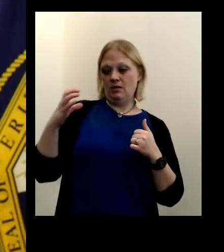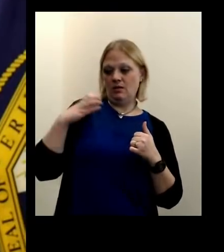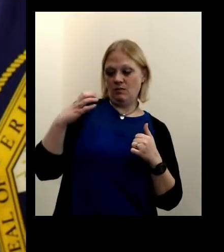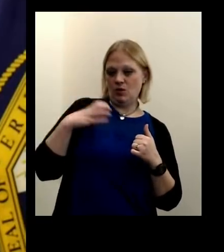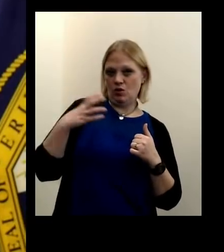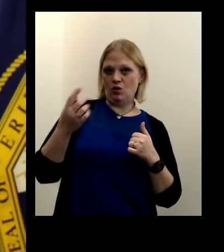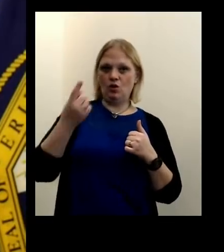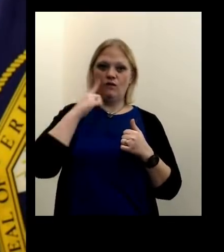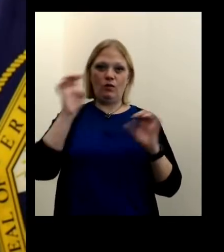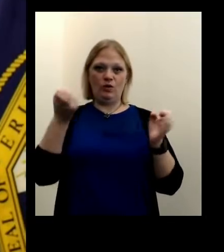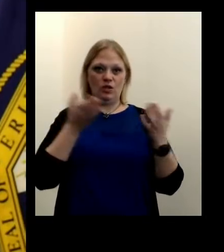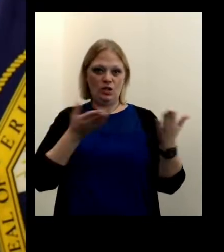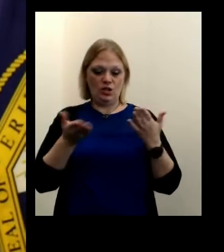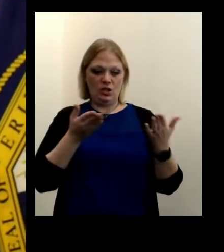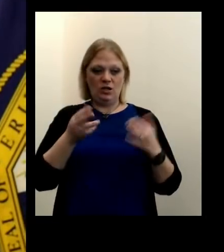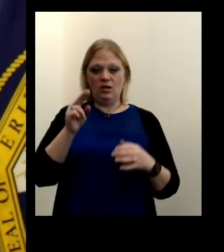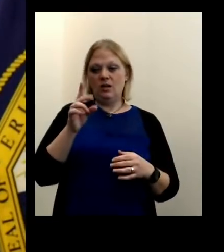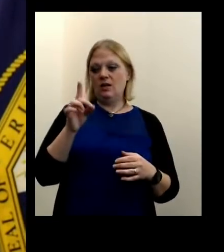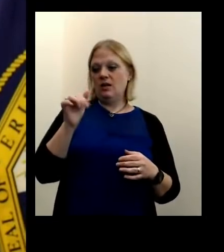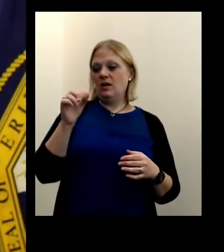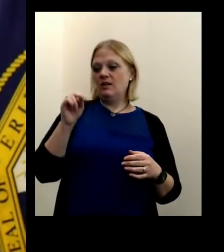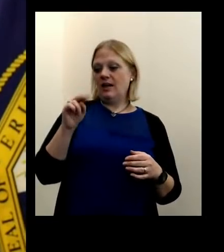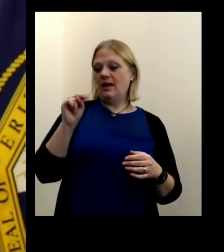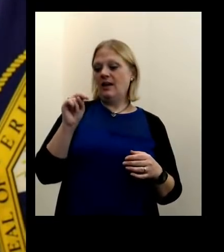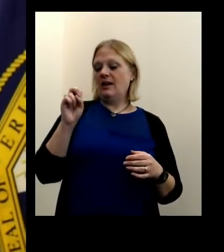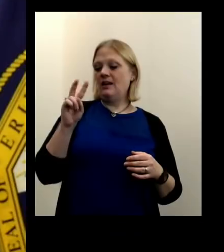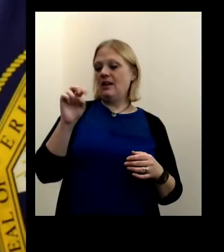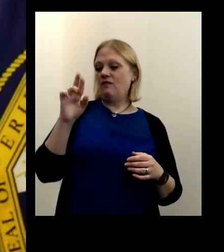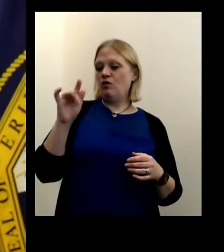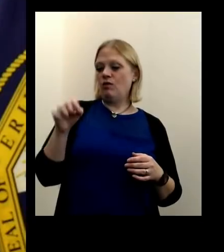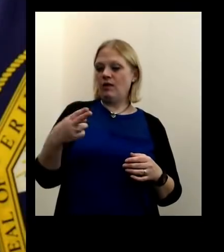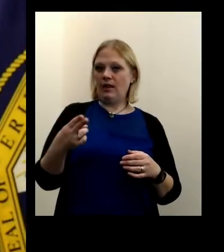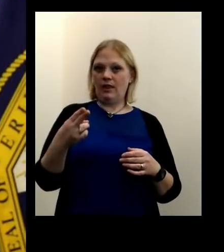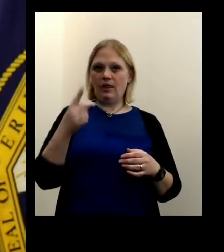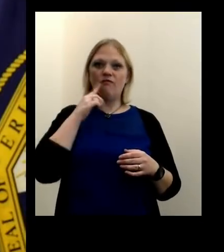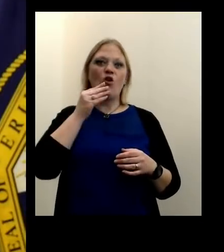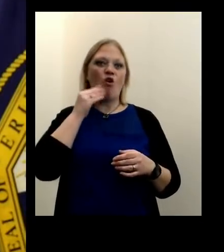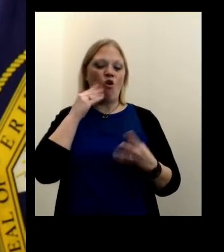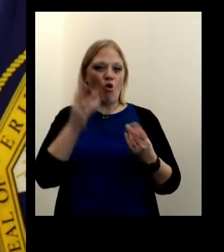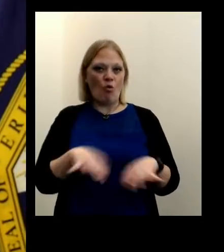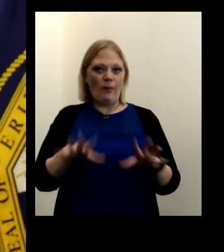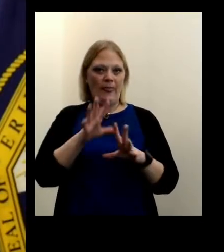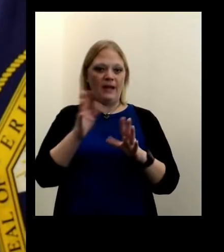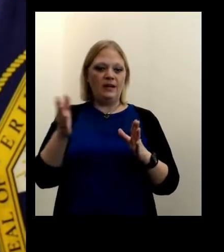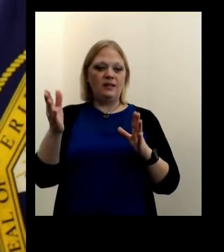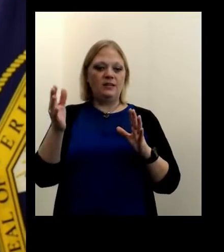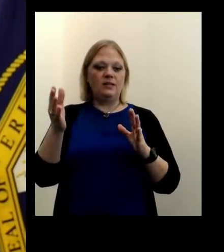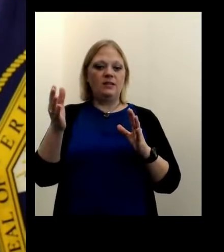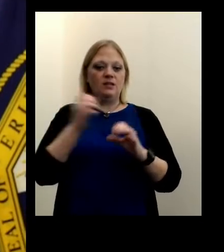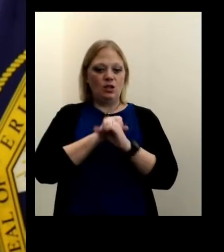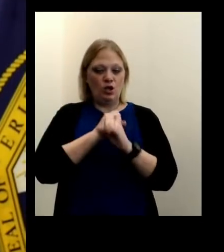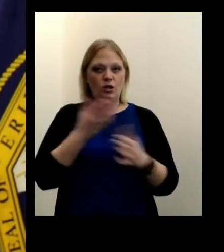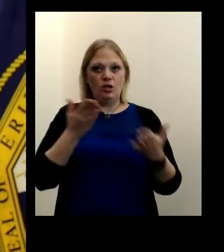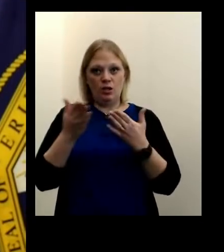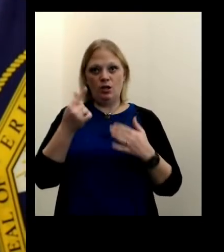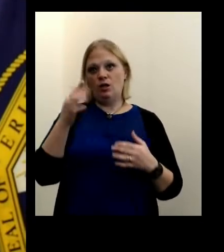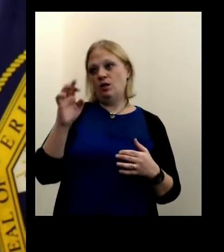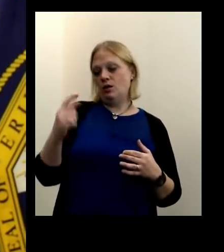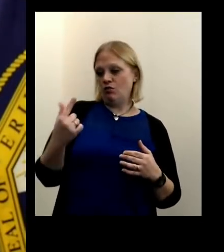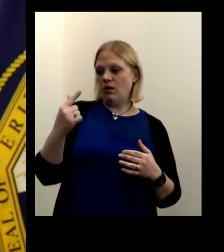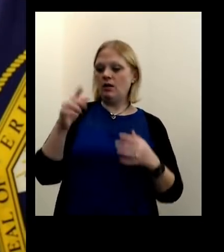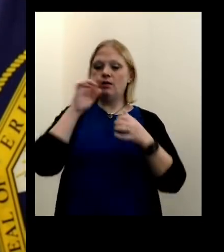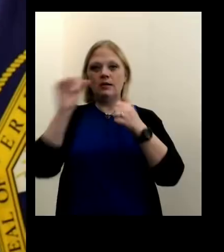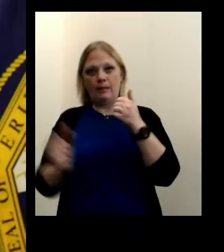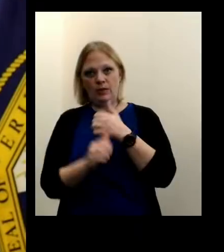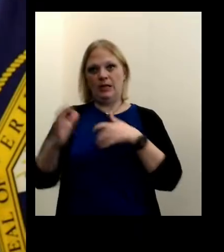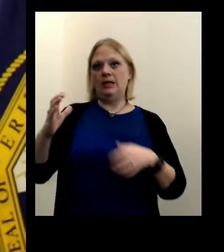Department of Health. Dan Neverth is on, the Commissioner of the Department of Homeland Security and Emergency Services, as well as Greg Butcher, the Deputy